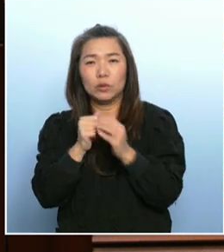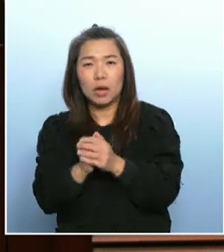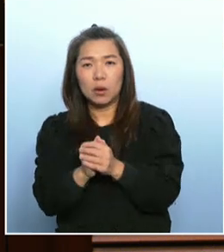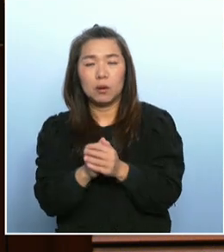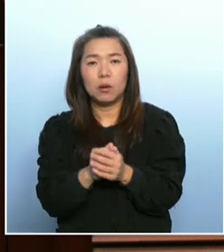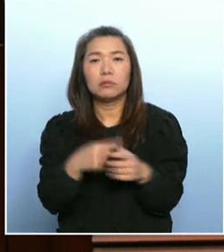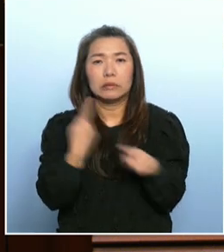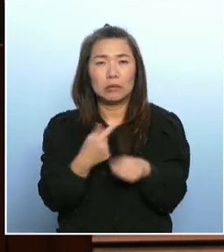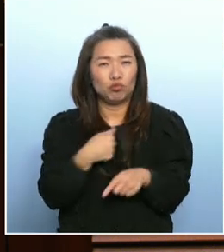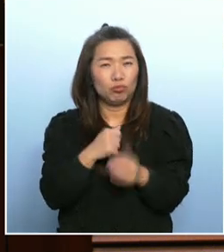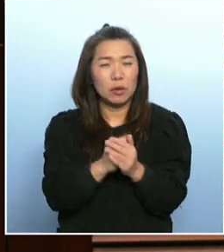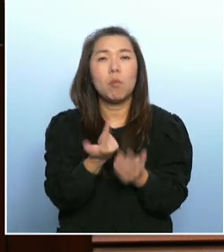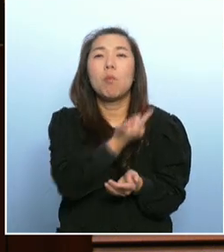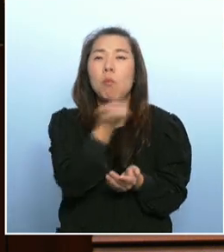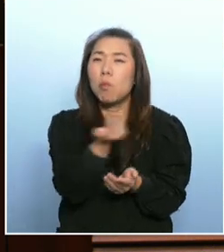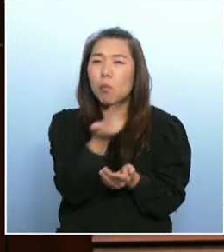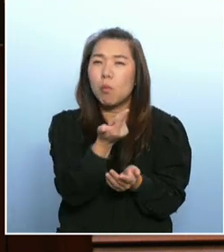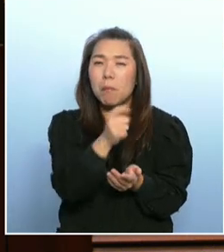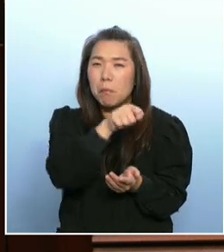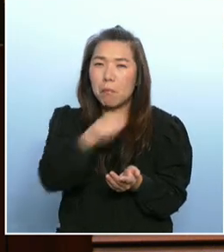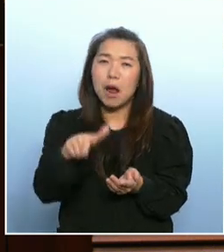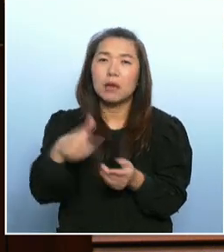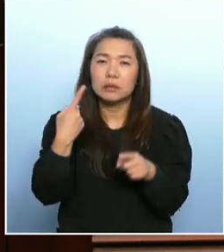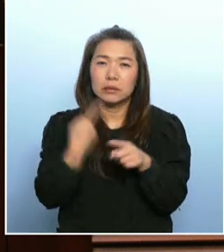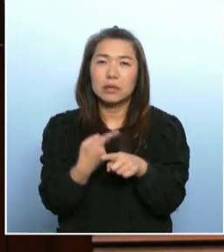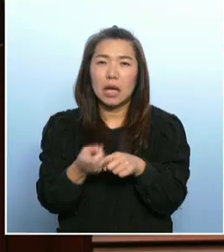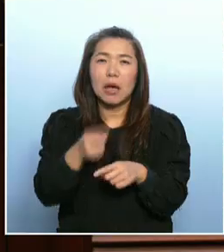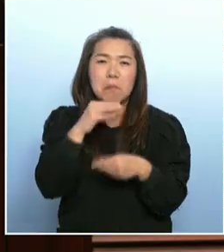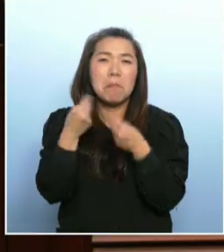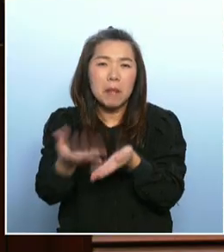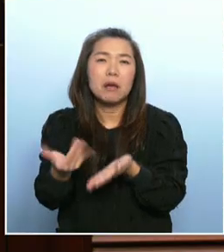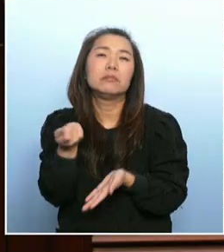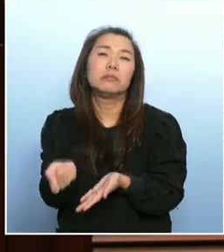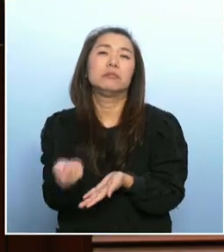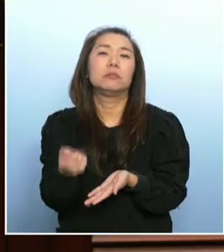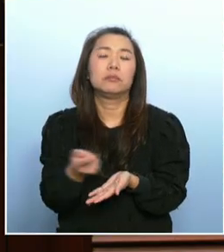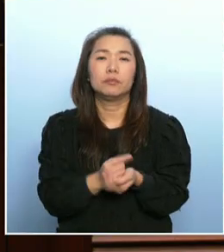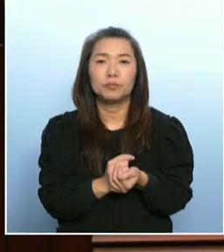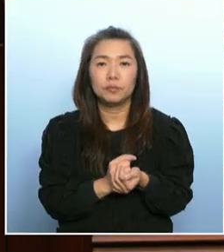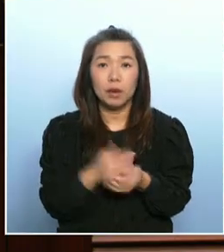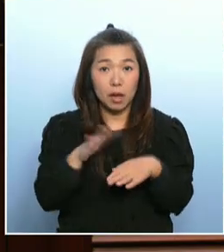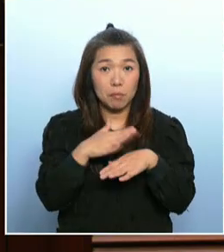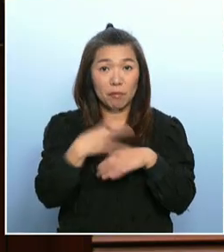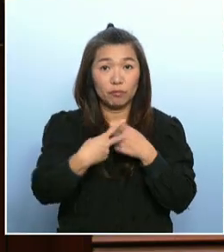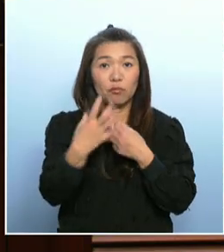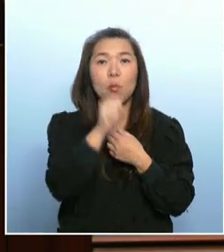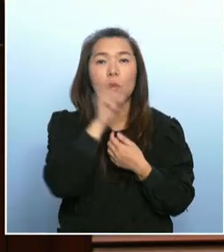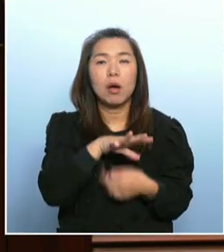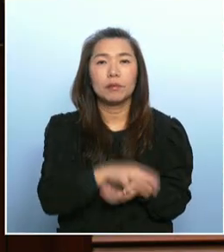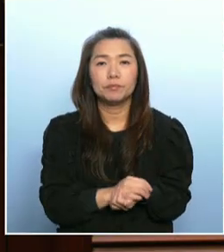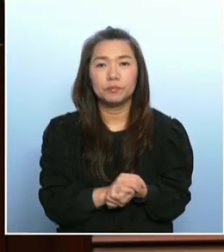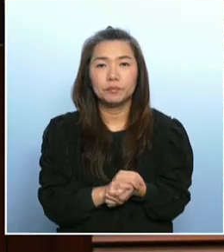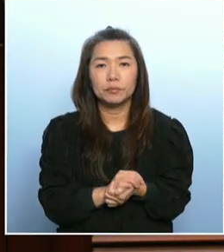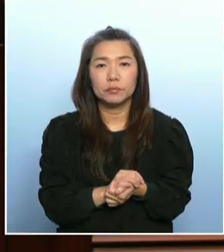incapacity, they have to wait 171 months. So the demand is greater than the